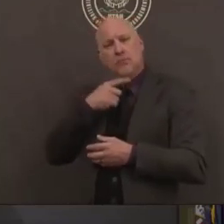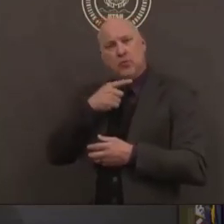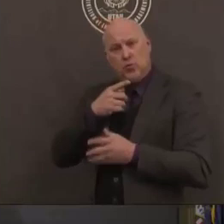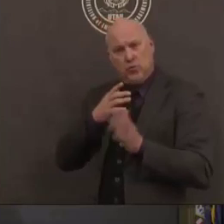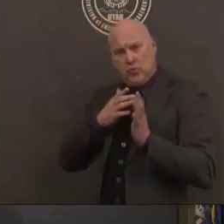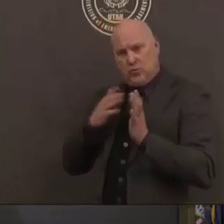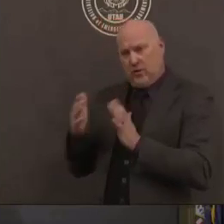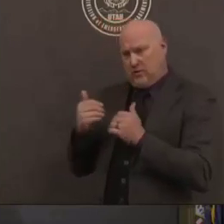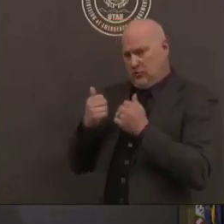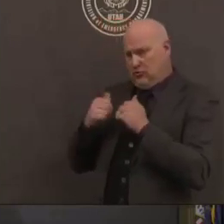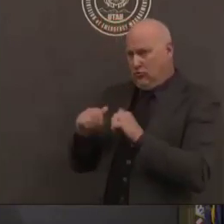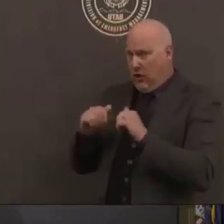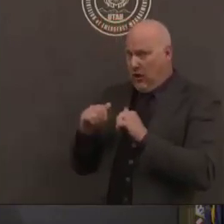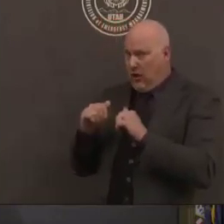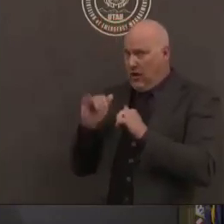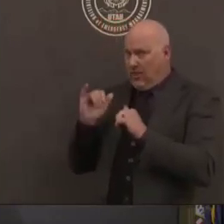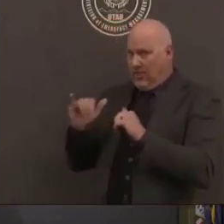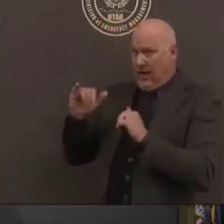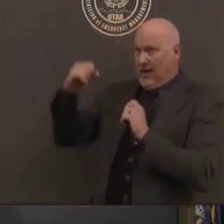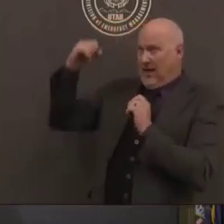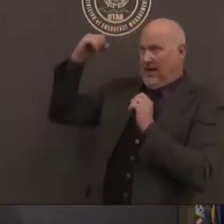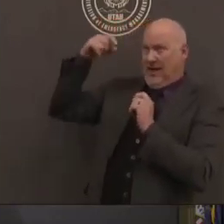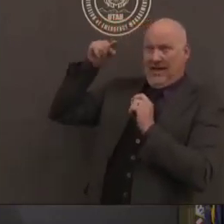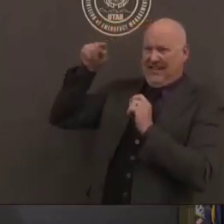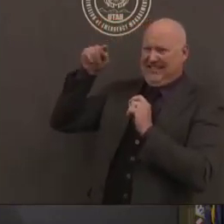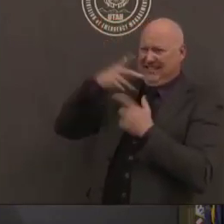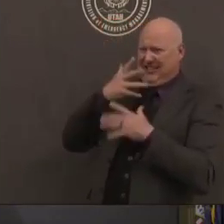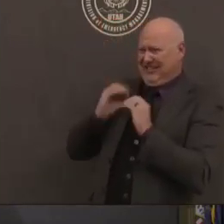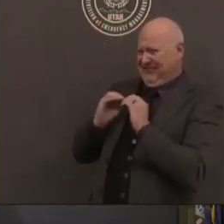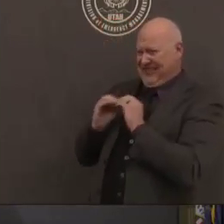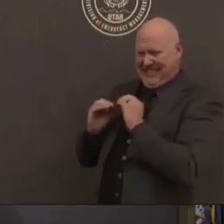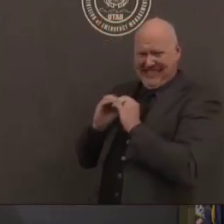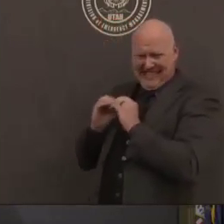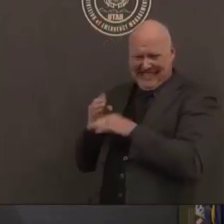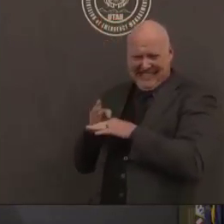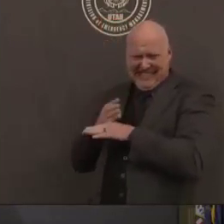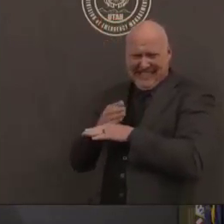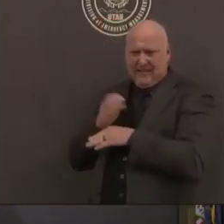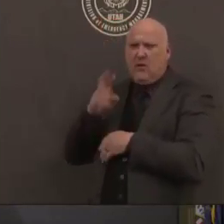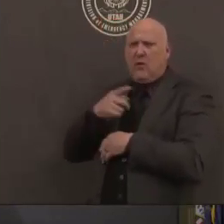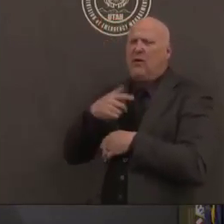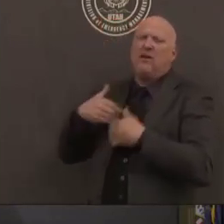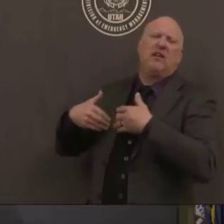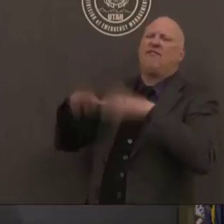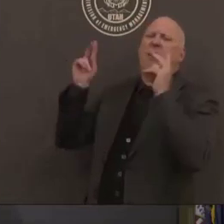troubleshoot what happened and go back to the alerts at some point, or are you guys done with trying that again?